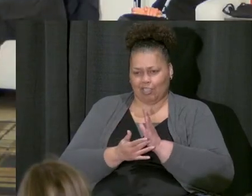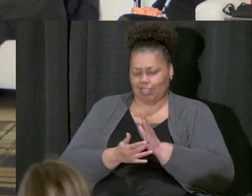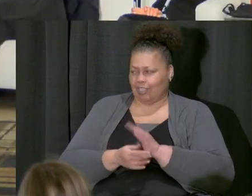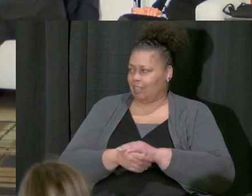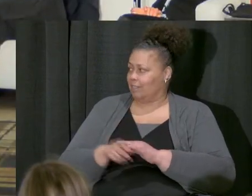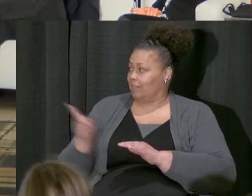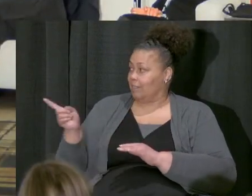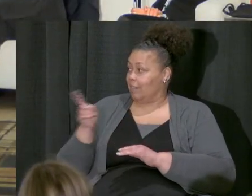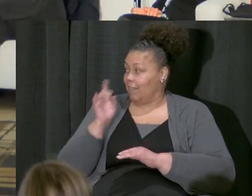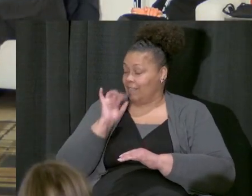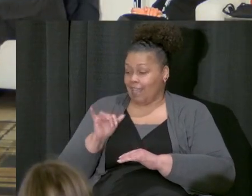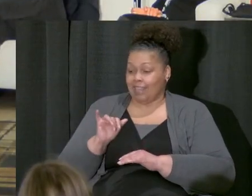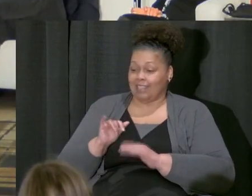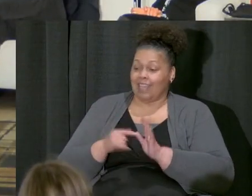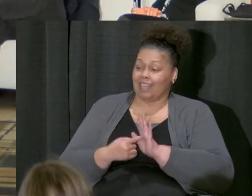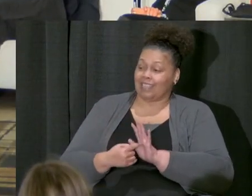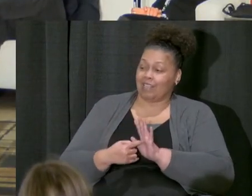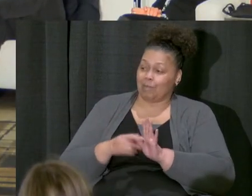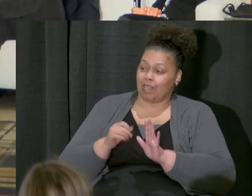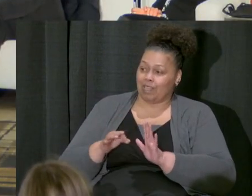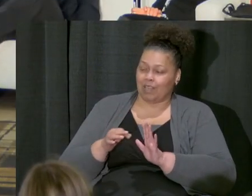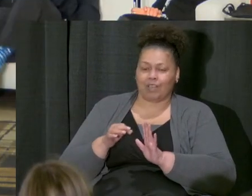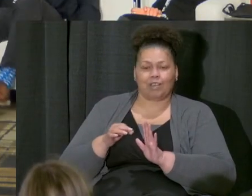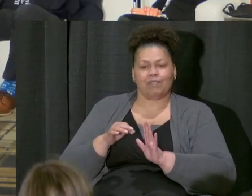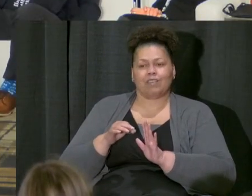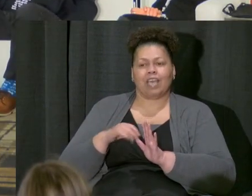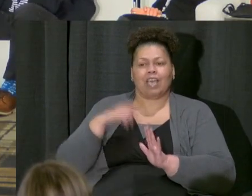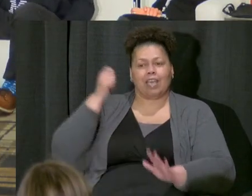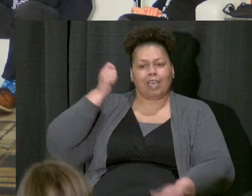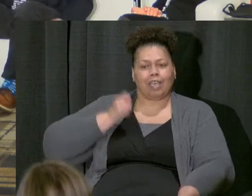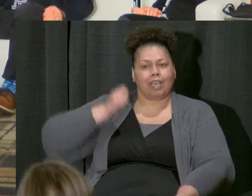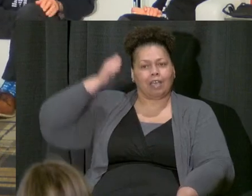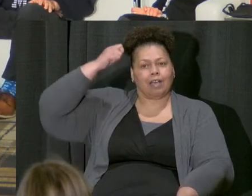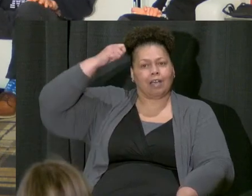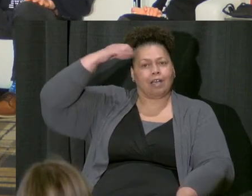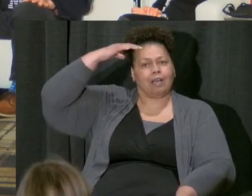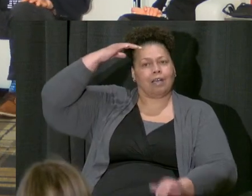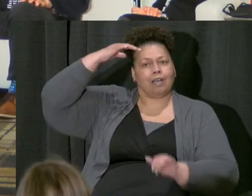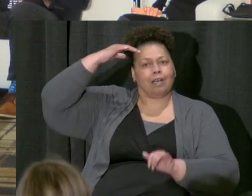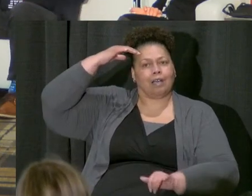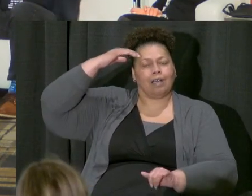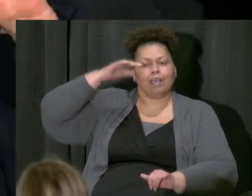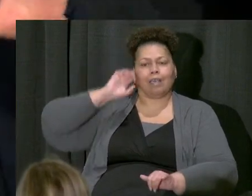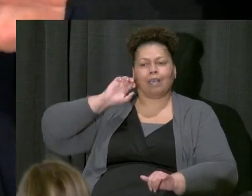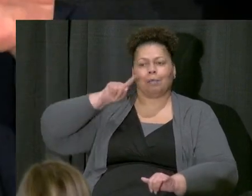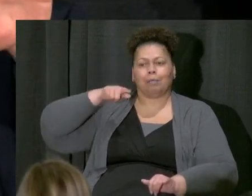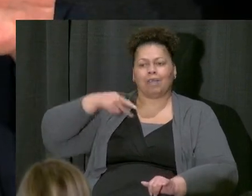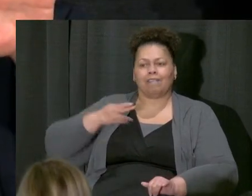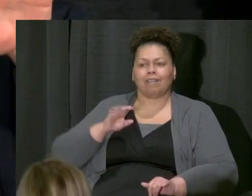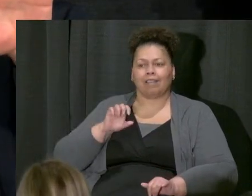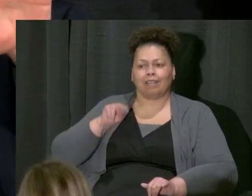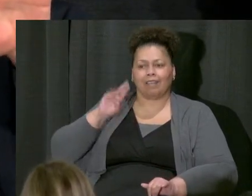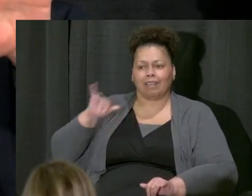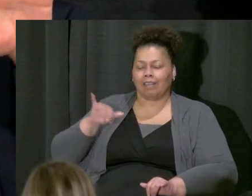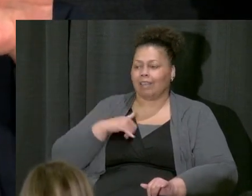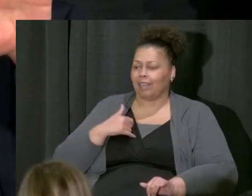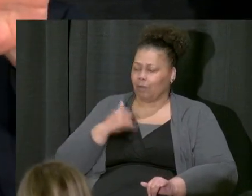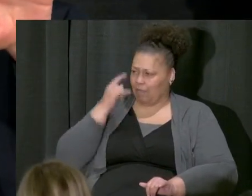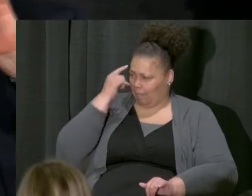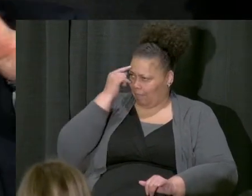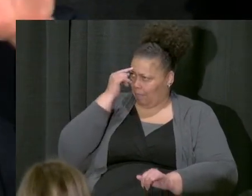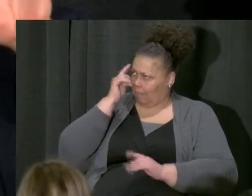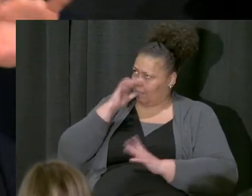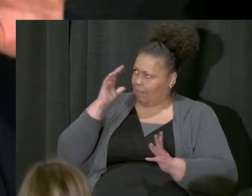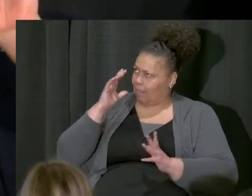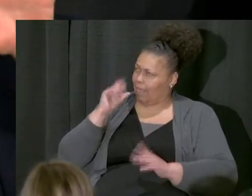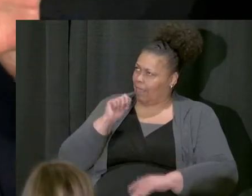That's an example of a little epiphany. So we've always been thinking about AI as describing the image, you